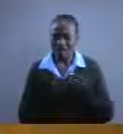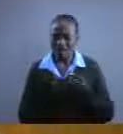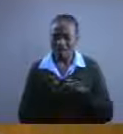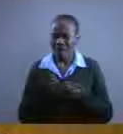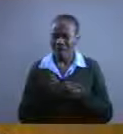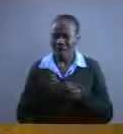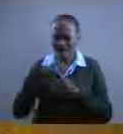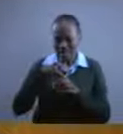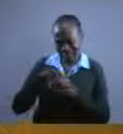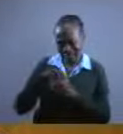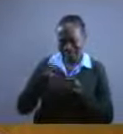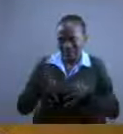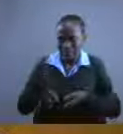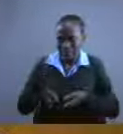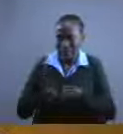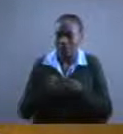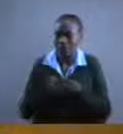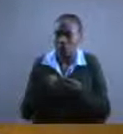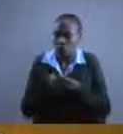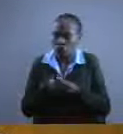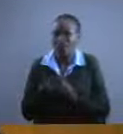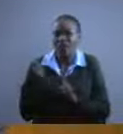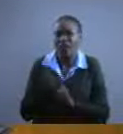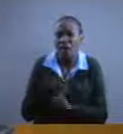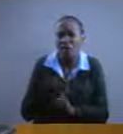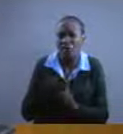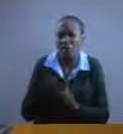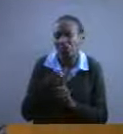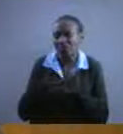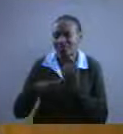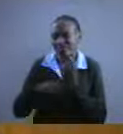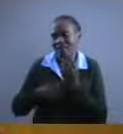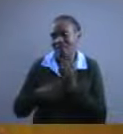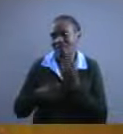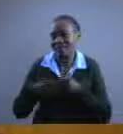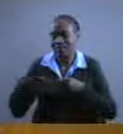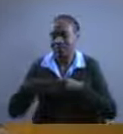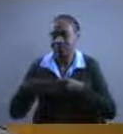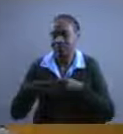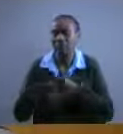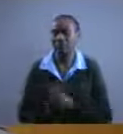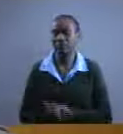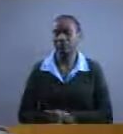to deal with abuse of the tax incentives.